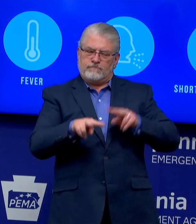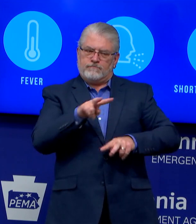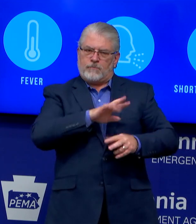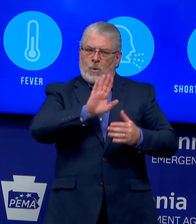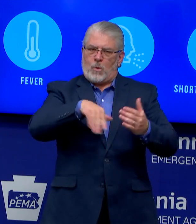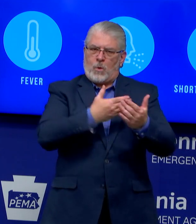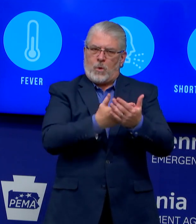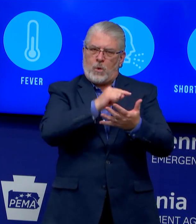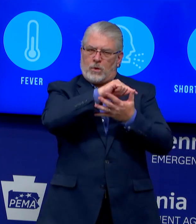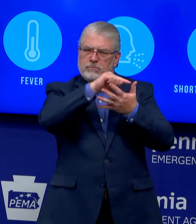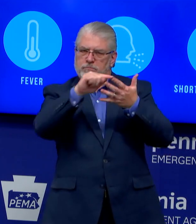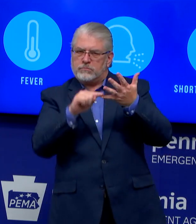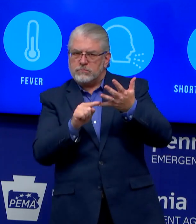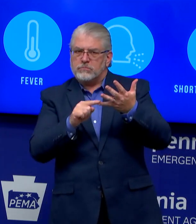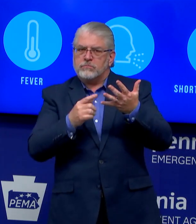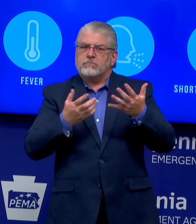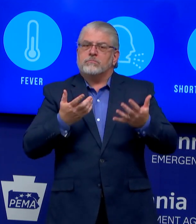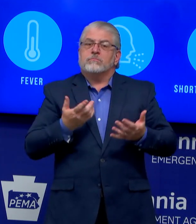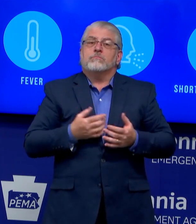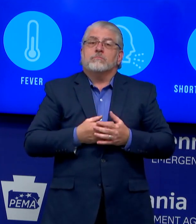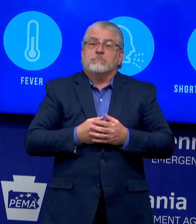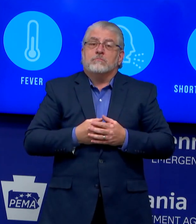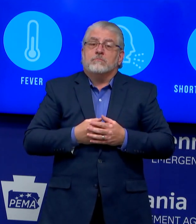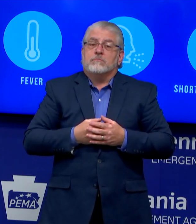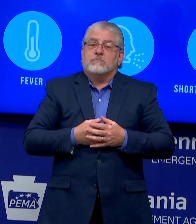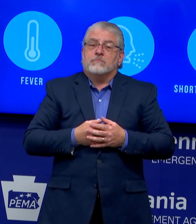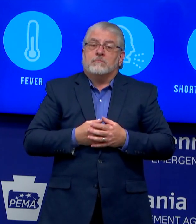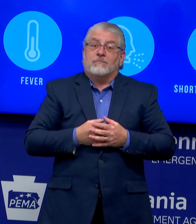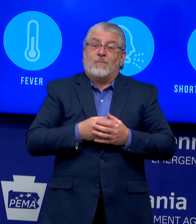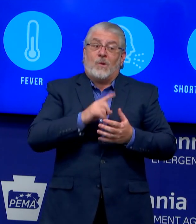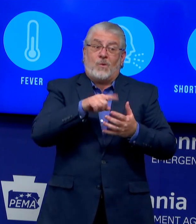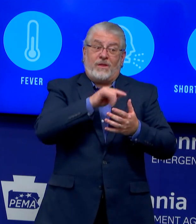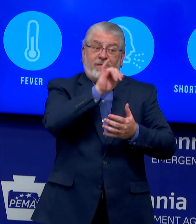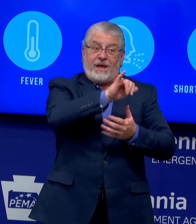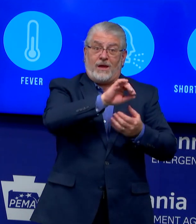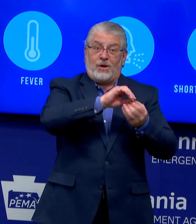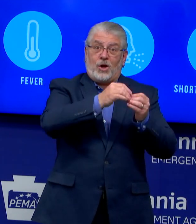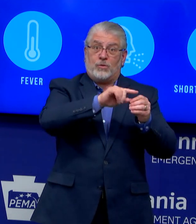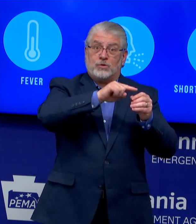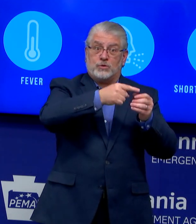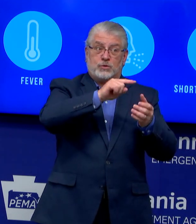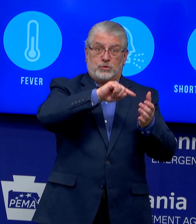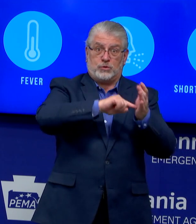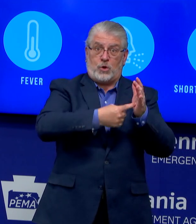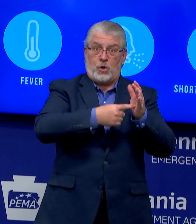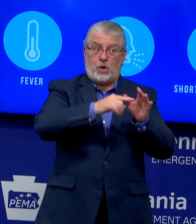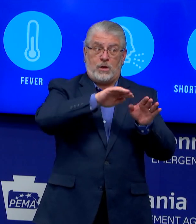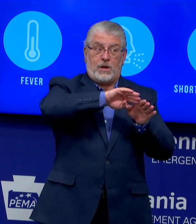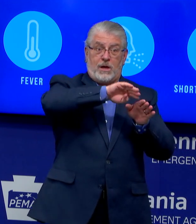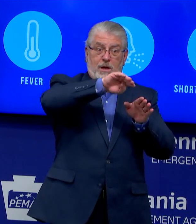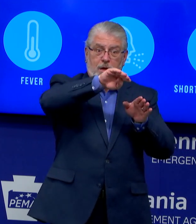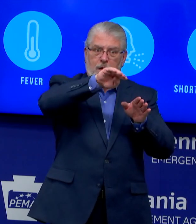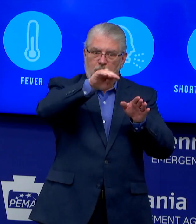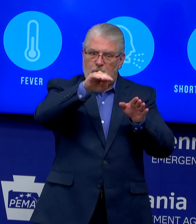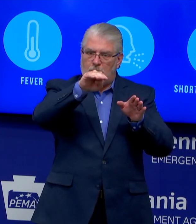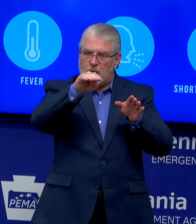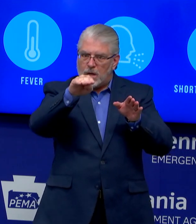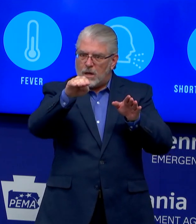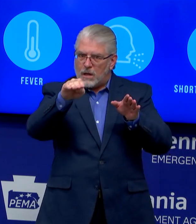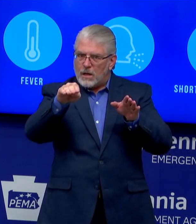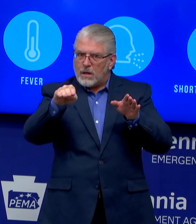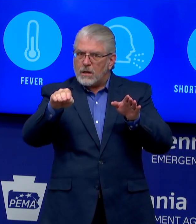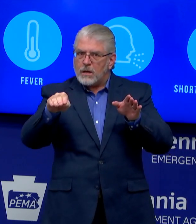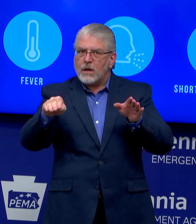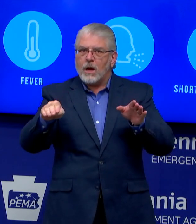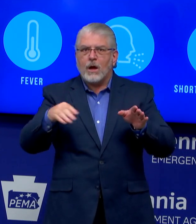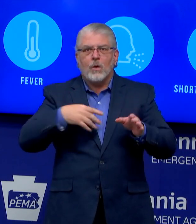progressive way for a period of time, then we will start to lift the closure orders, all the time watching for any